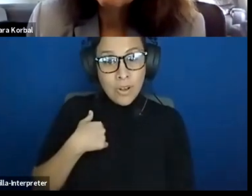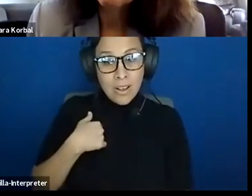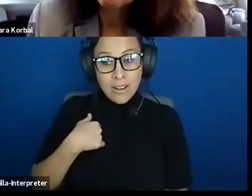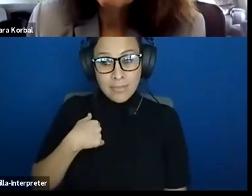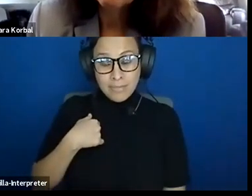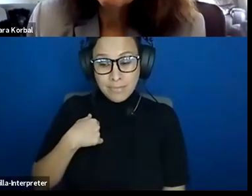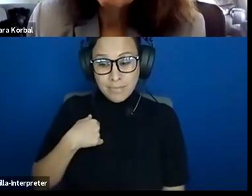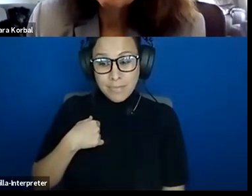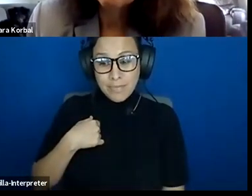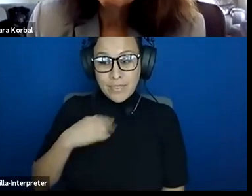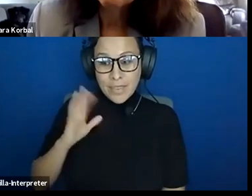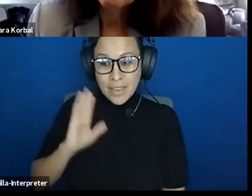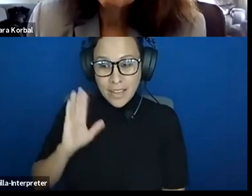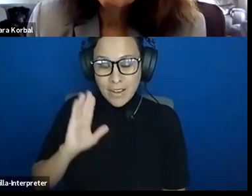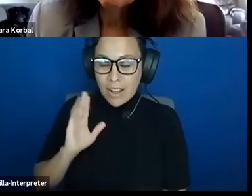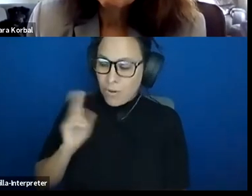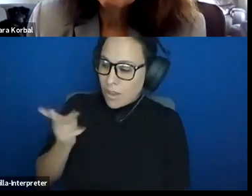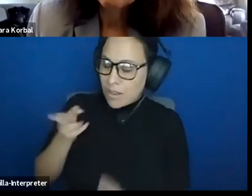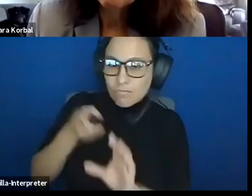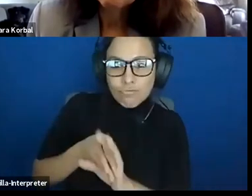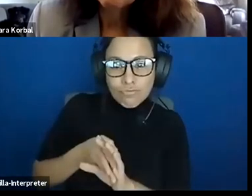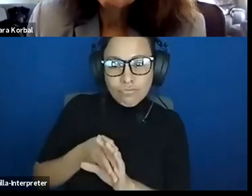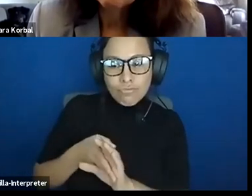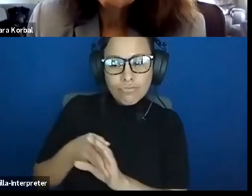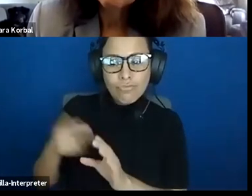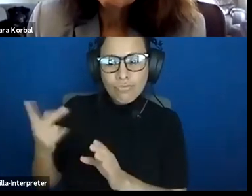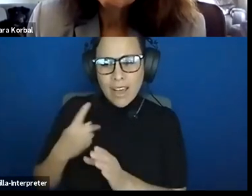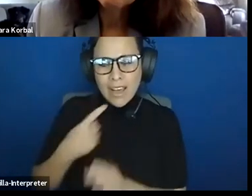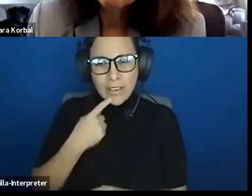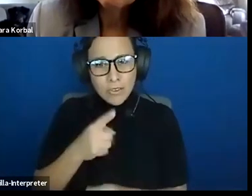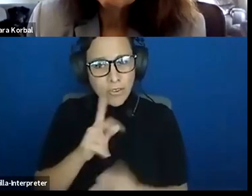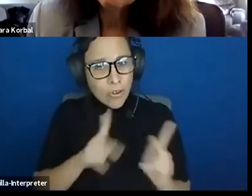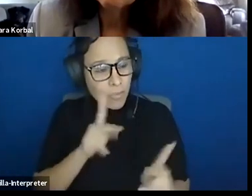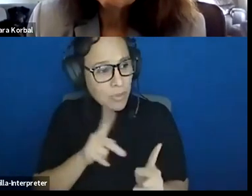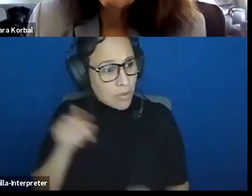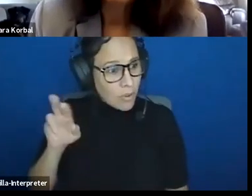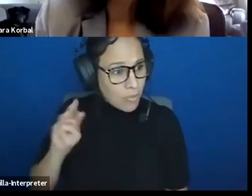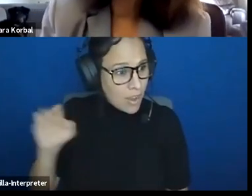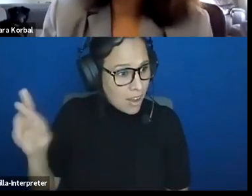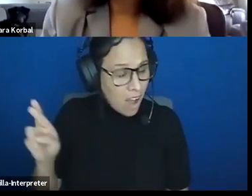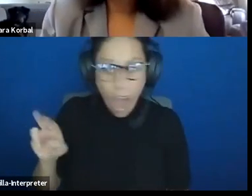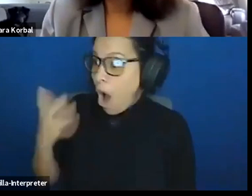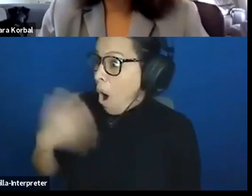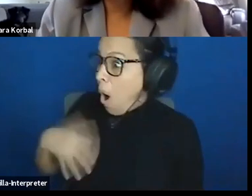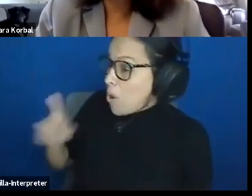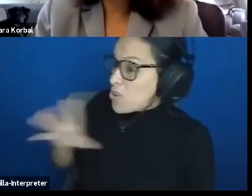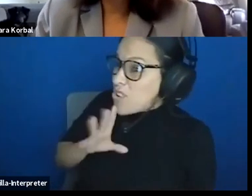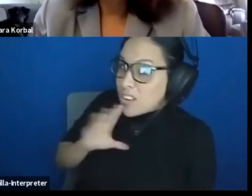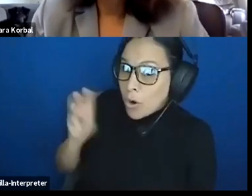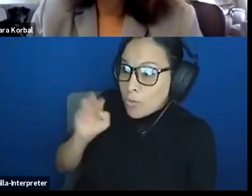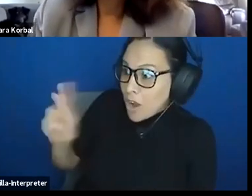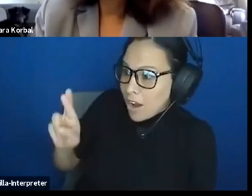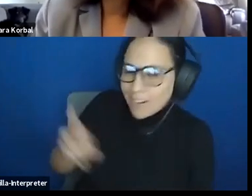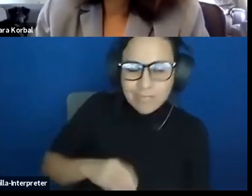and participate with her, I told a few people and they were, wow, Margaret Randall, you're going to talk to her. And, you know,